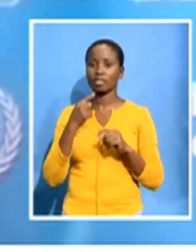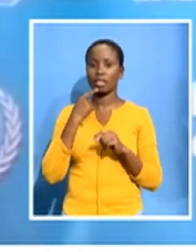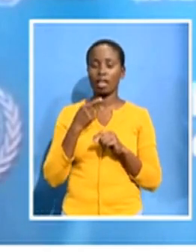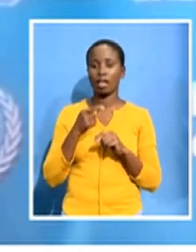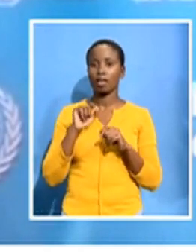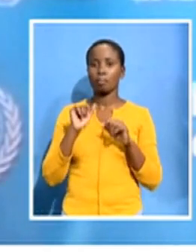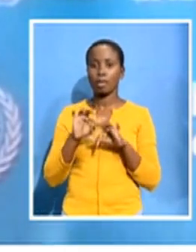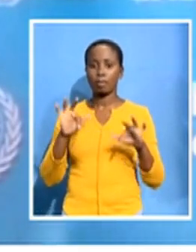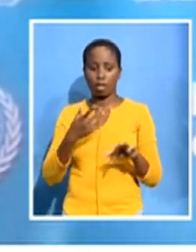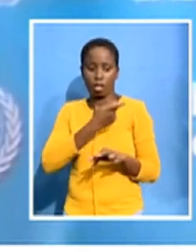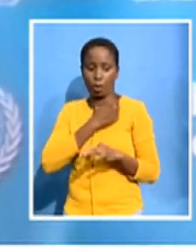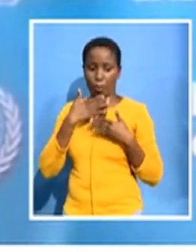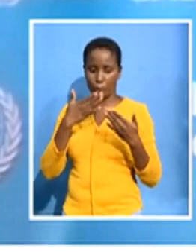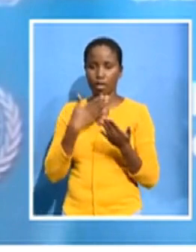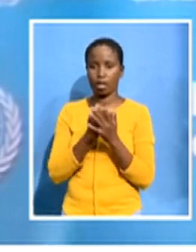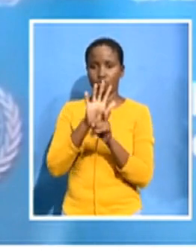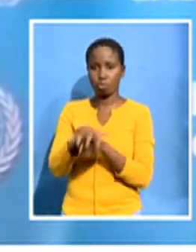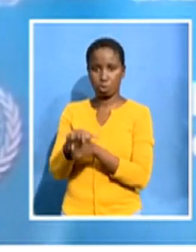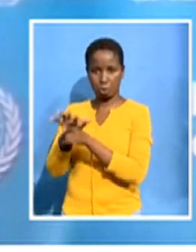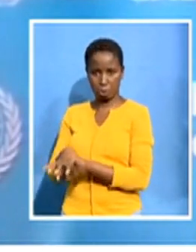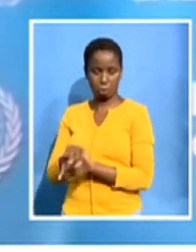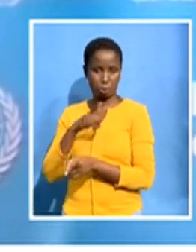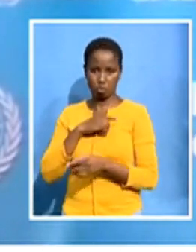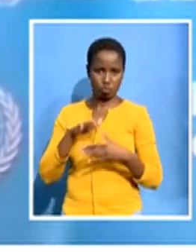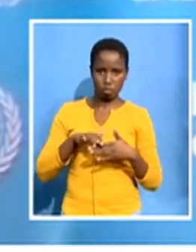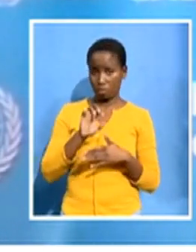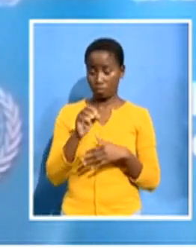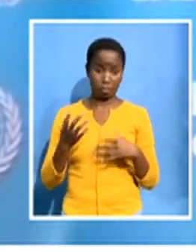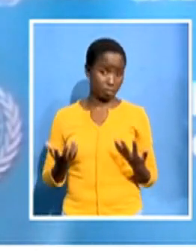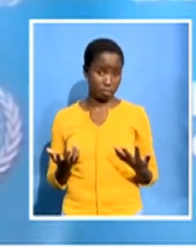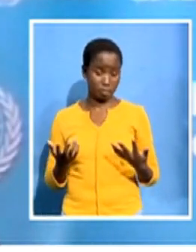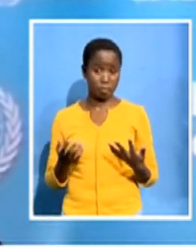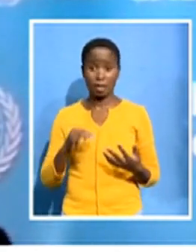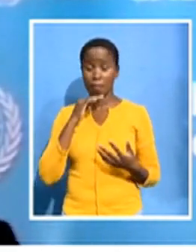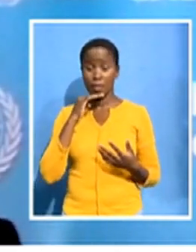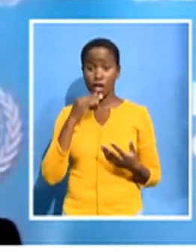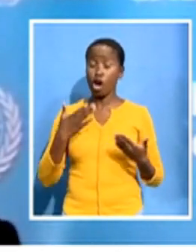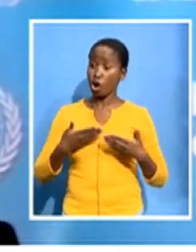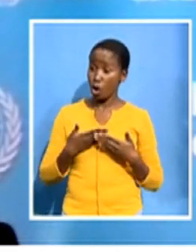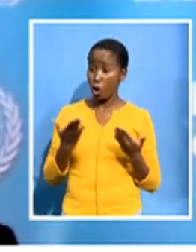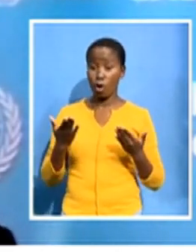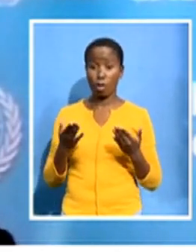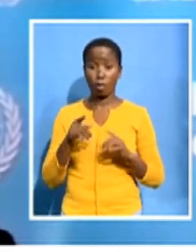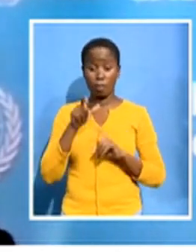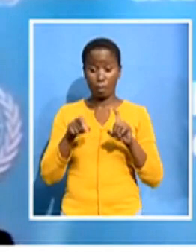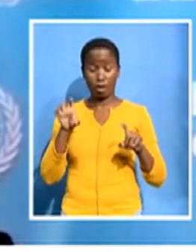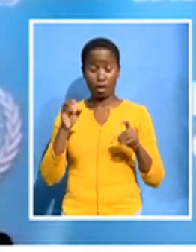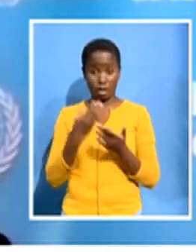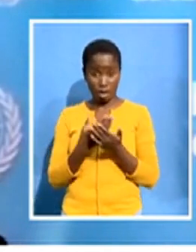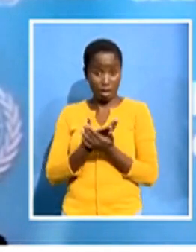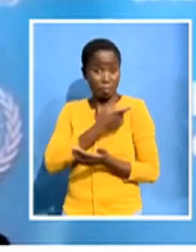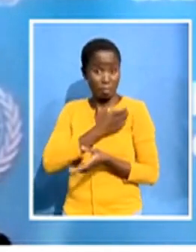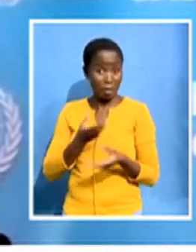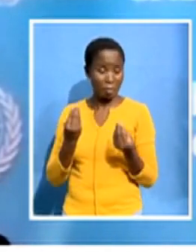for one reason or another. Currently, not everyone has access to vaccines, and there are groups in society who are